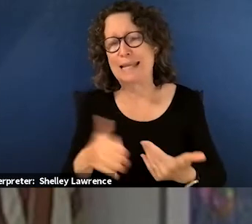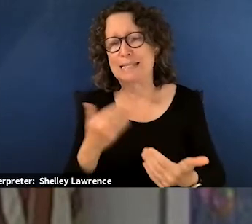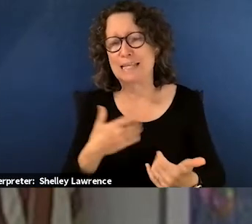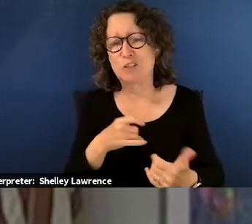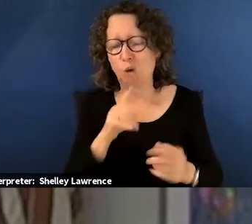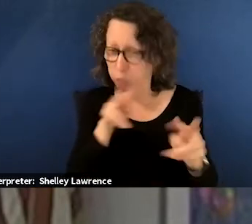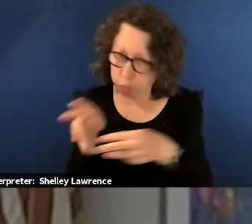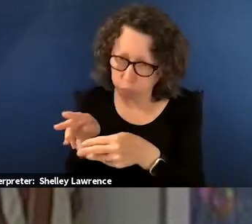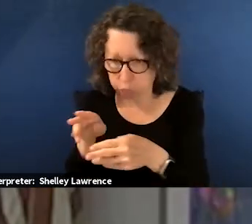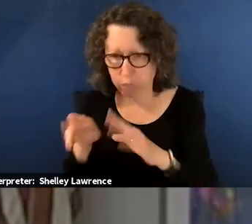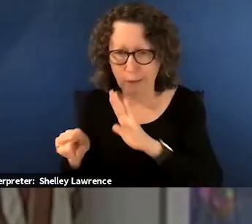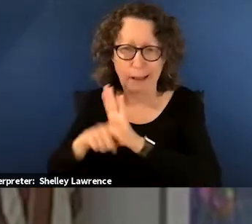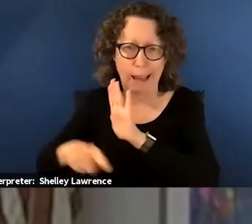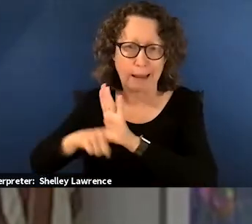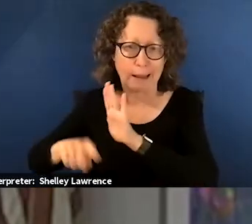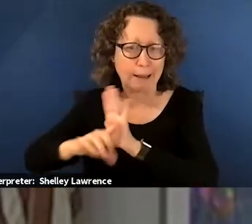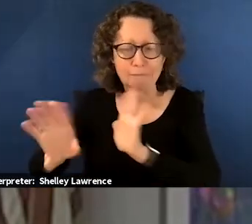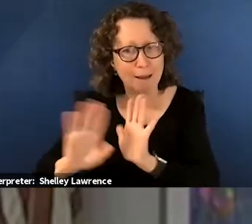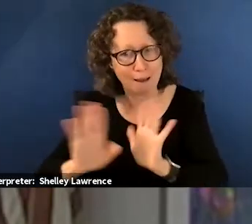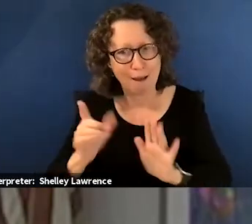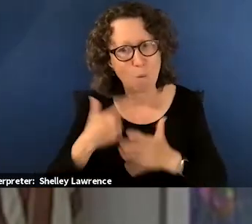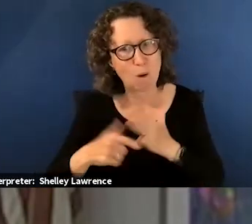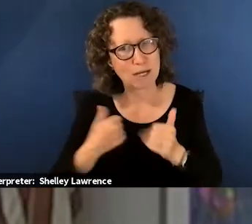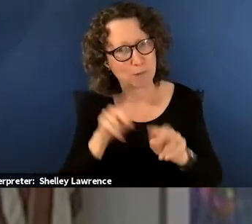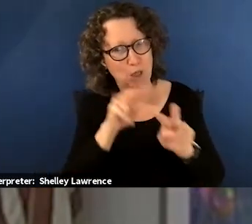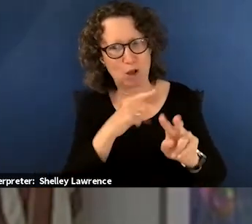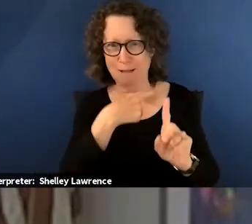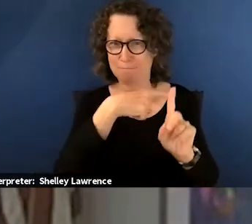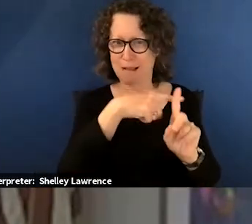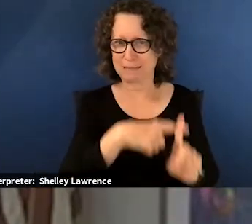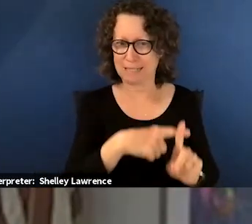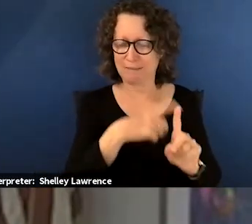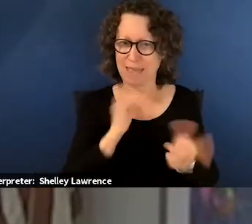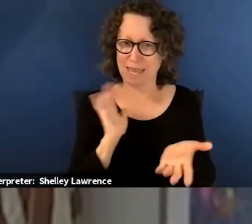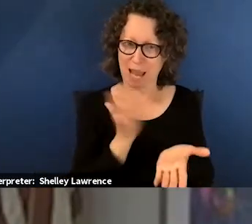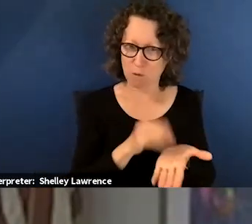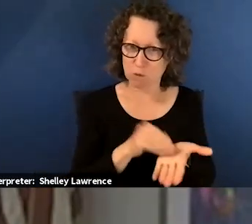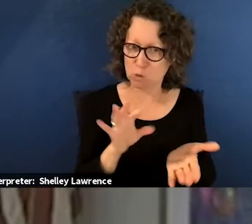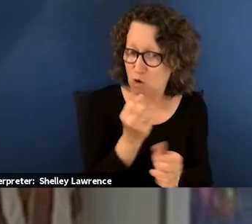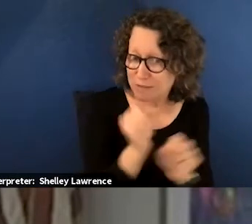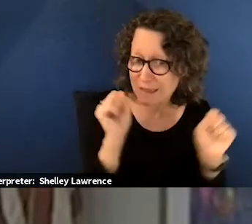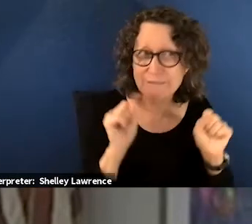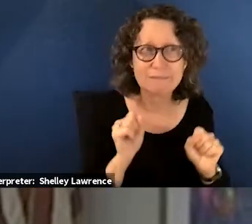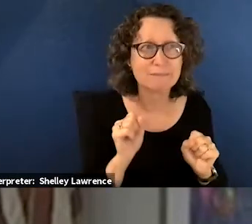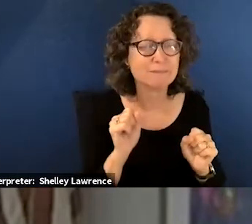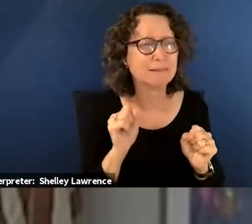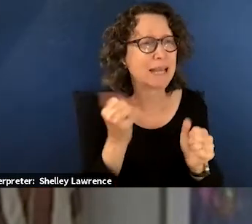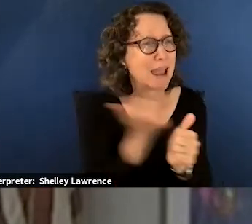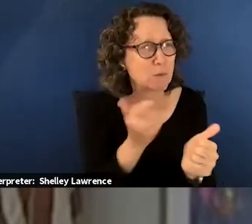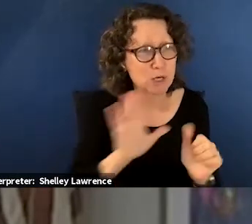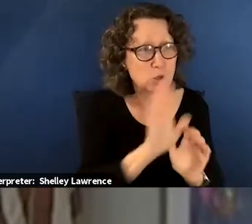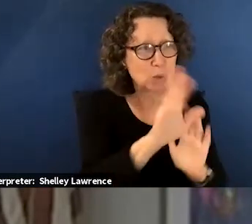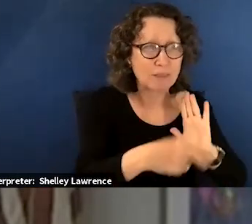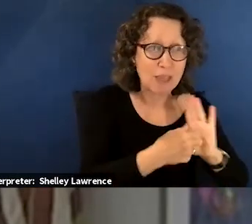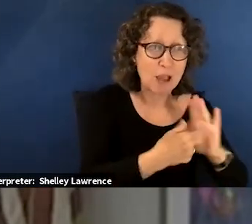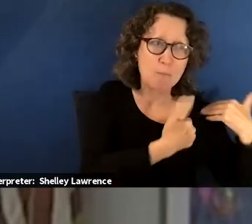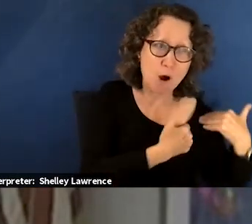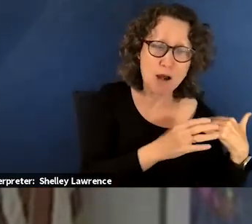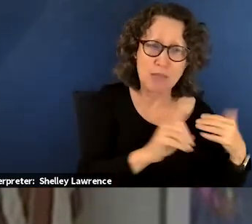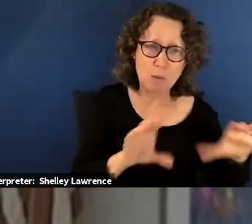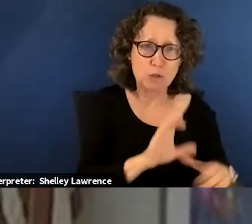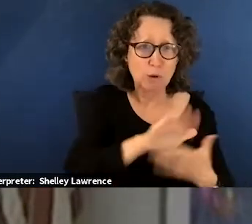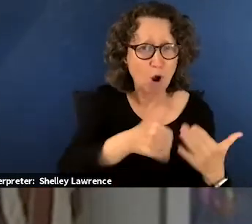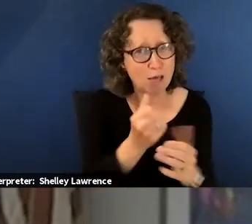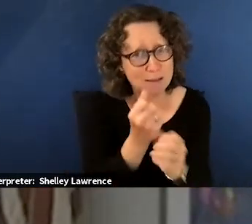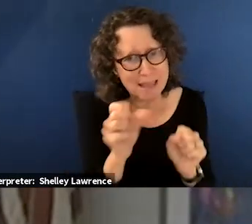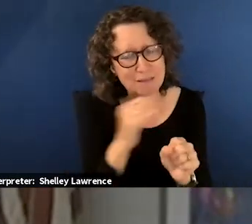the negative side, but really, what can we look at on a positive? That our students are safe. Everyone's doing their part to make sure that we're all safe,